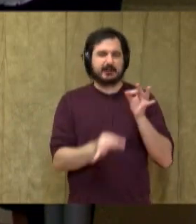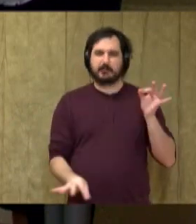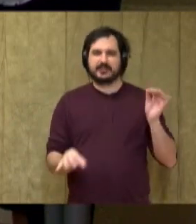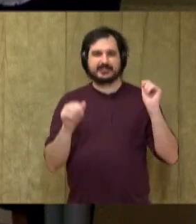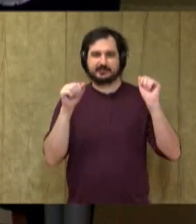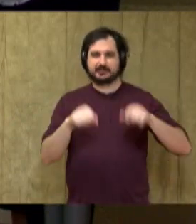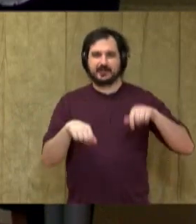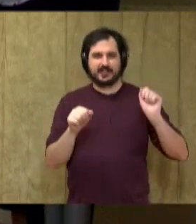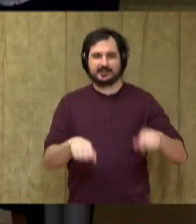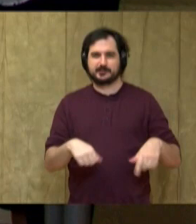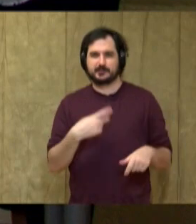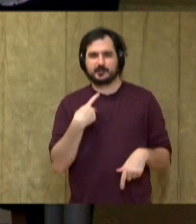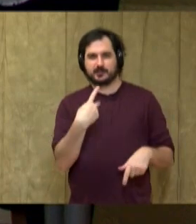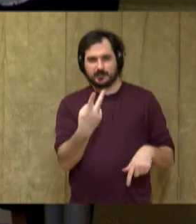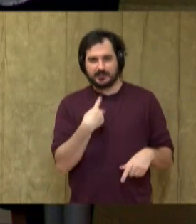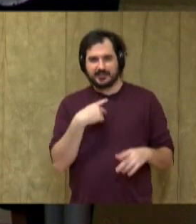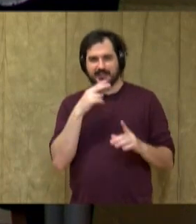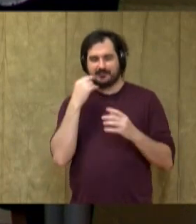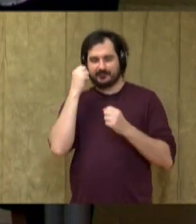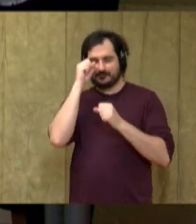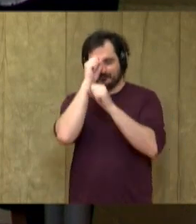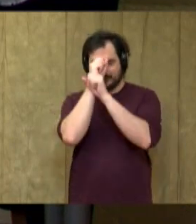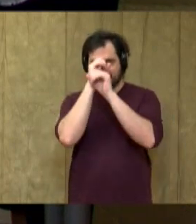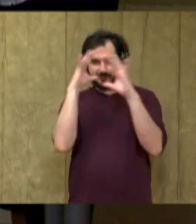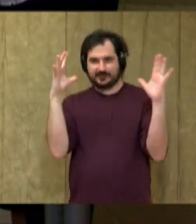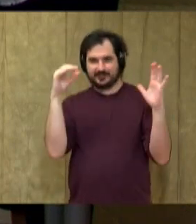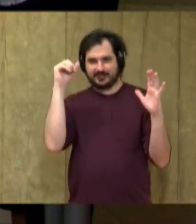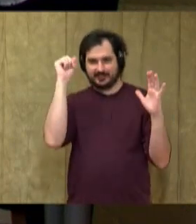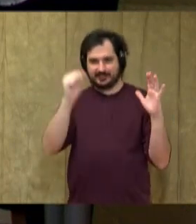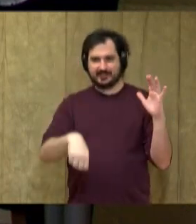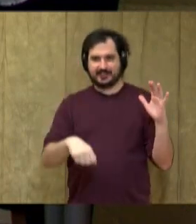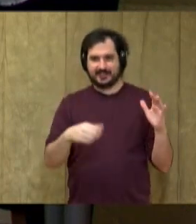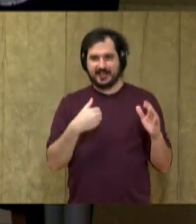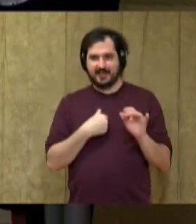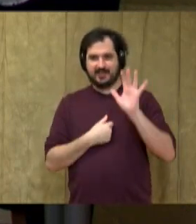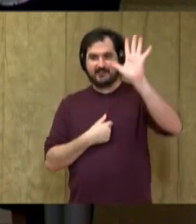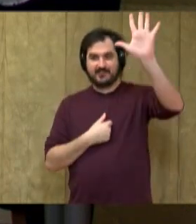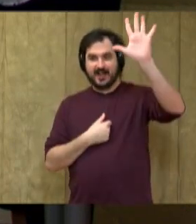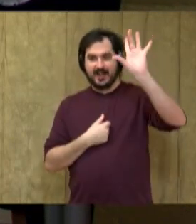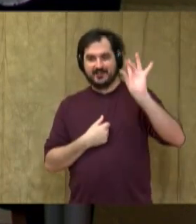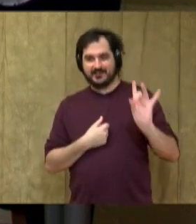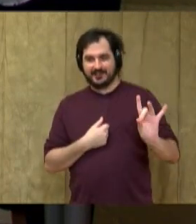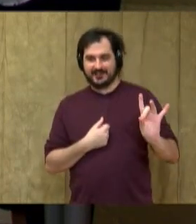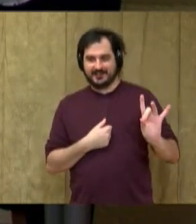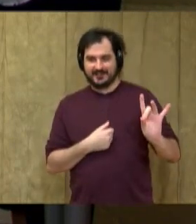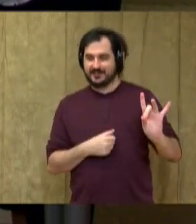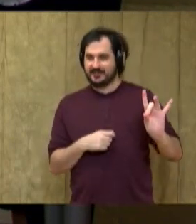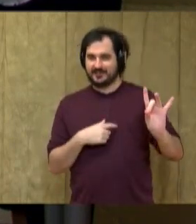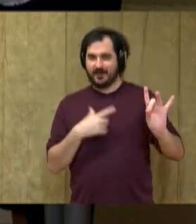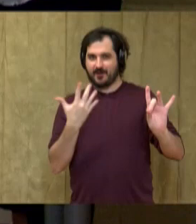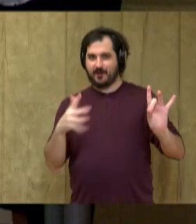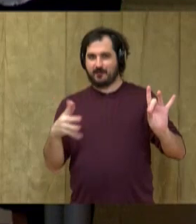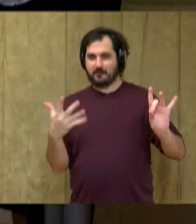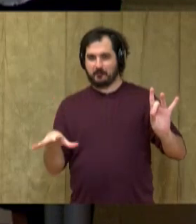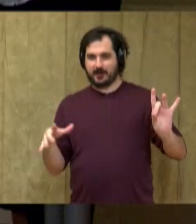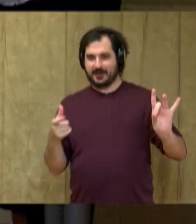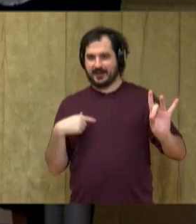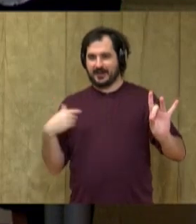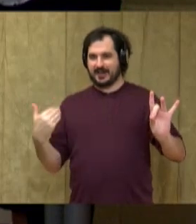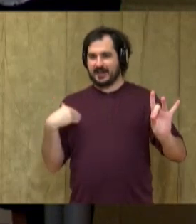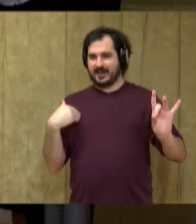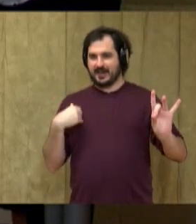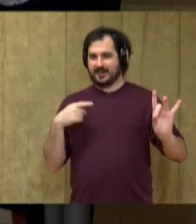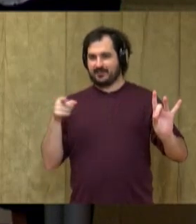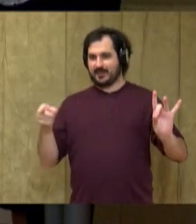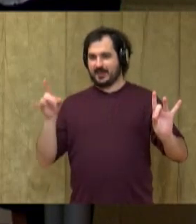can visualize them. Yeah, we have 5/8 already, and if you look here, we have an 8